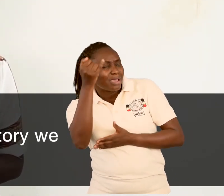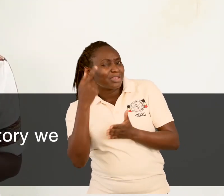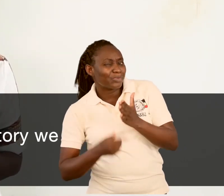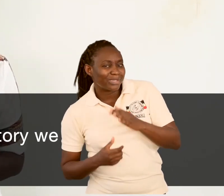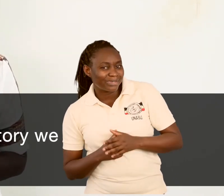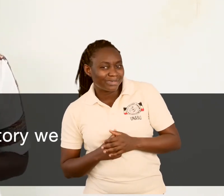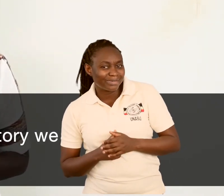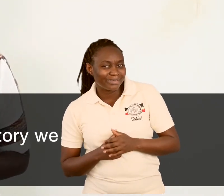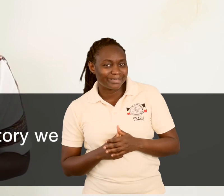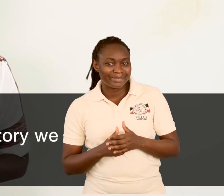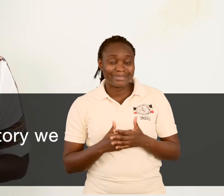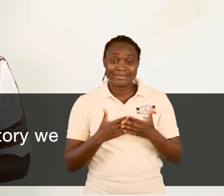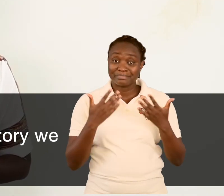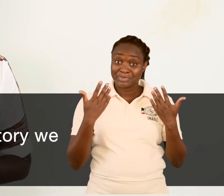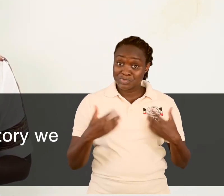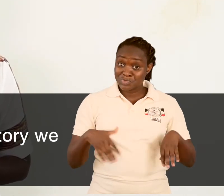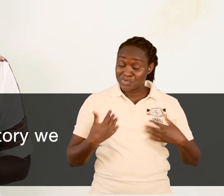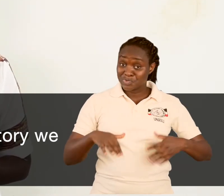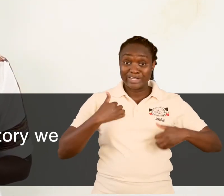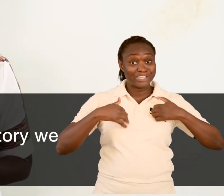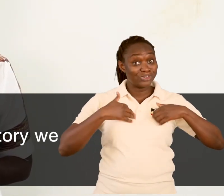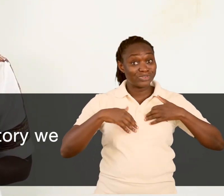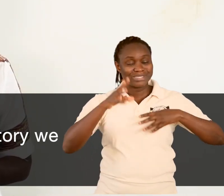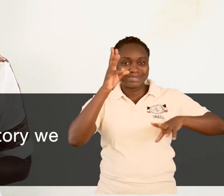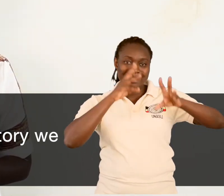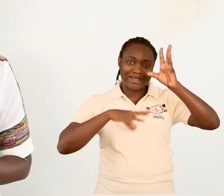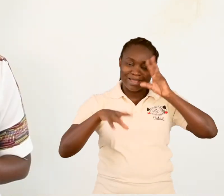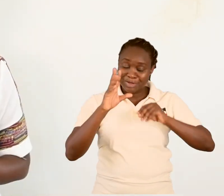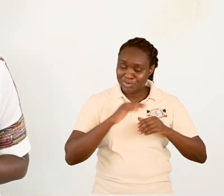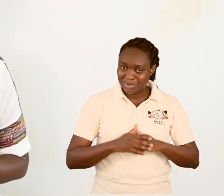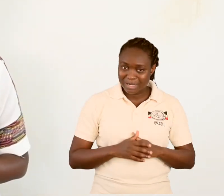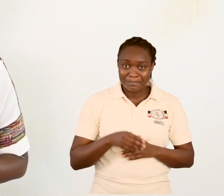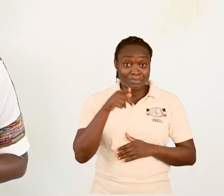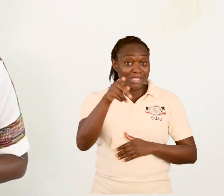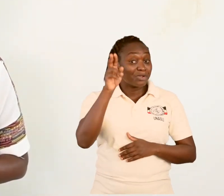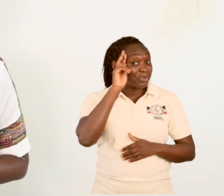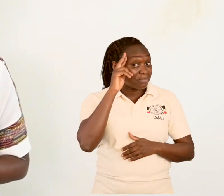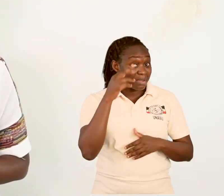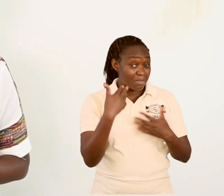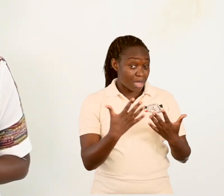It has been nice having this lesson with you. Remember to